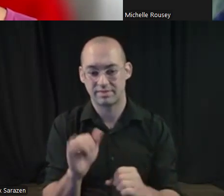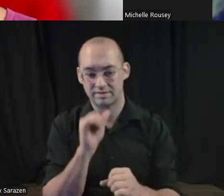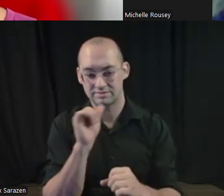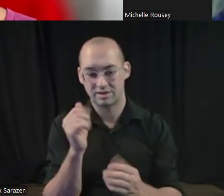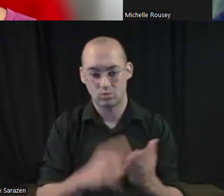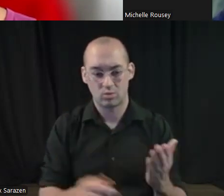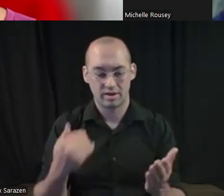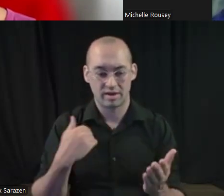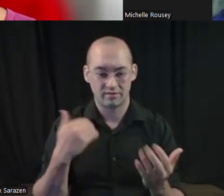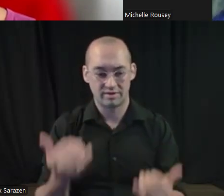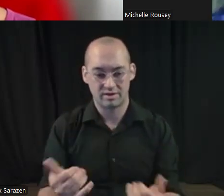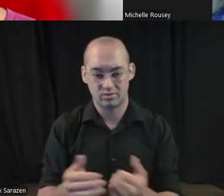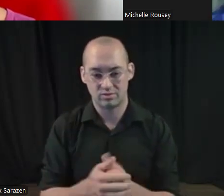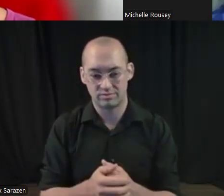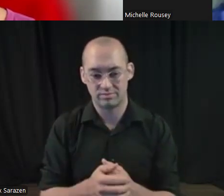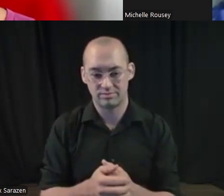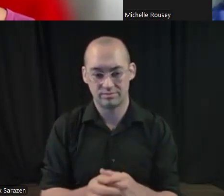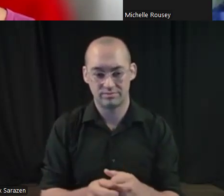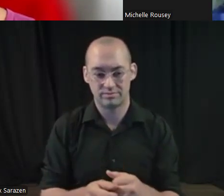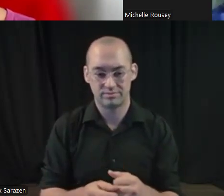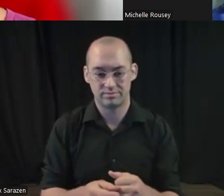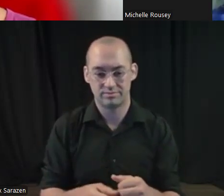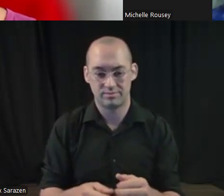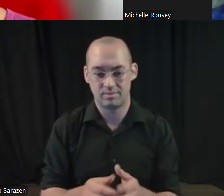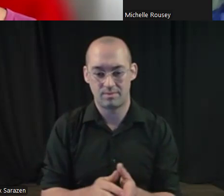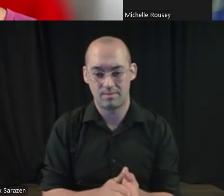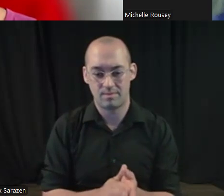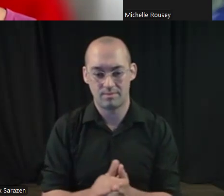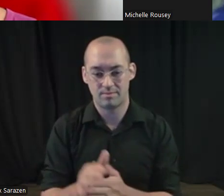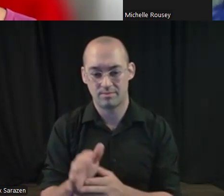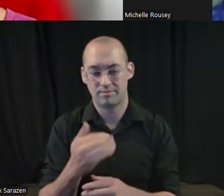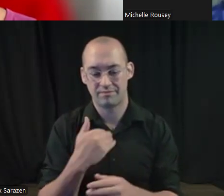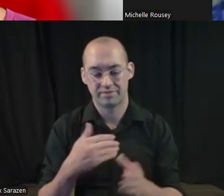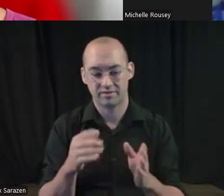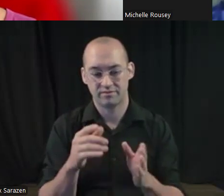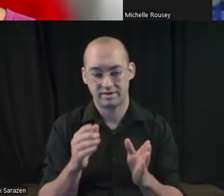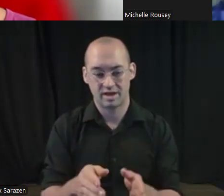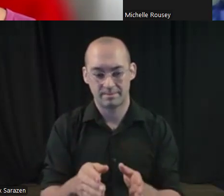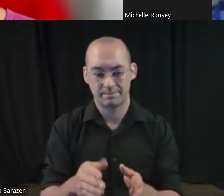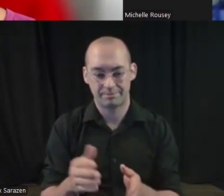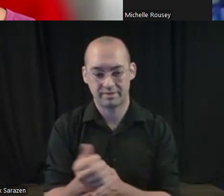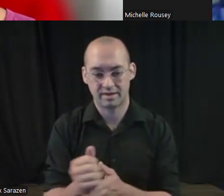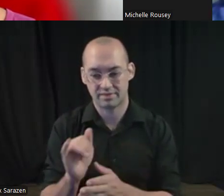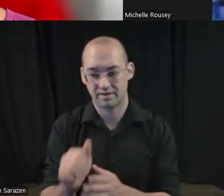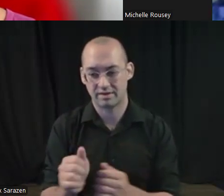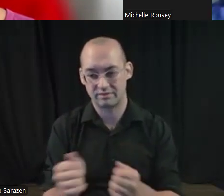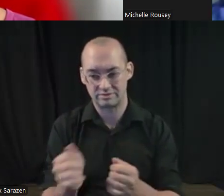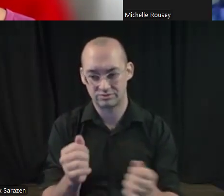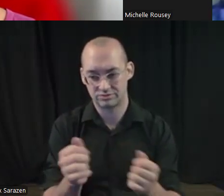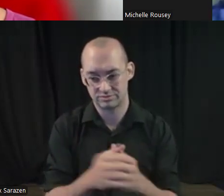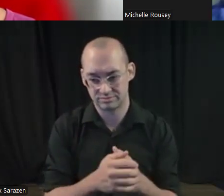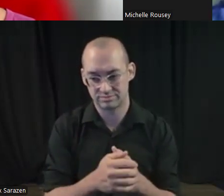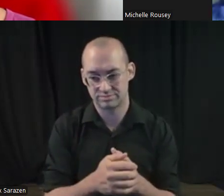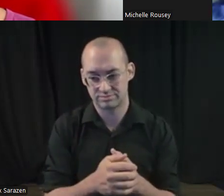right now in many times. And there are gaps into getting that navigation.